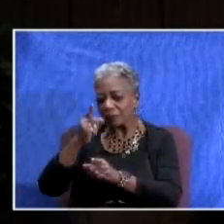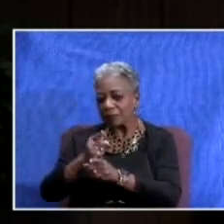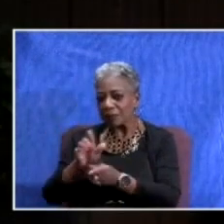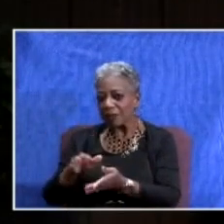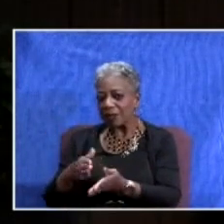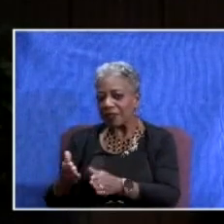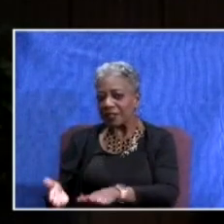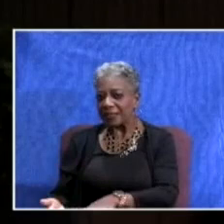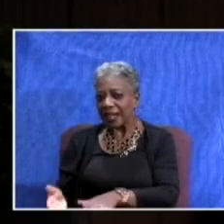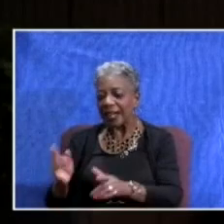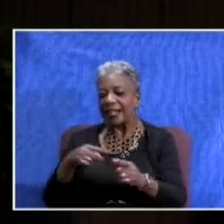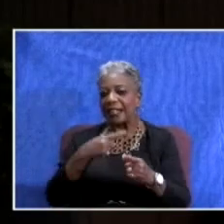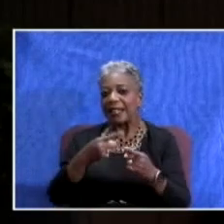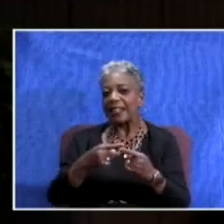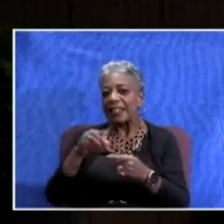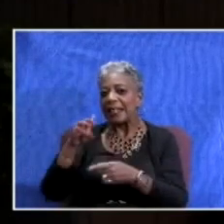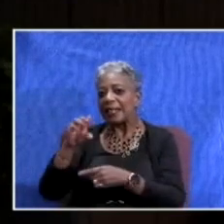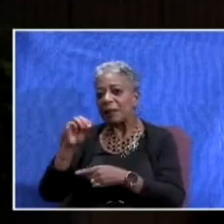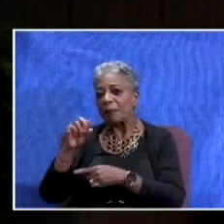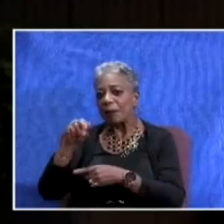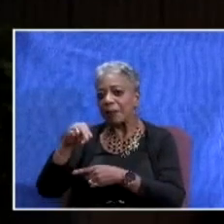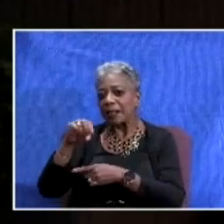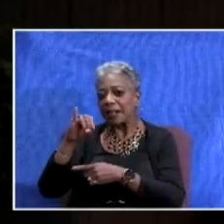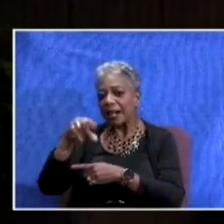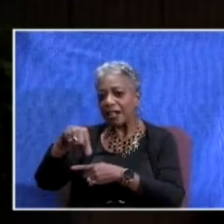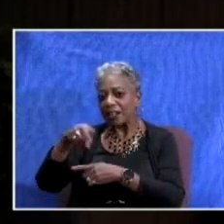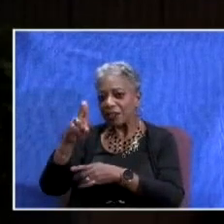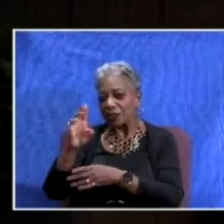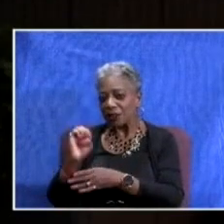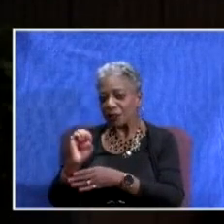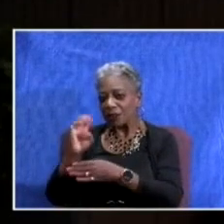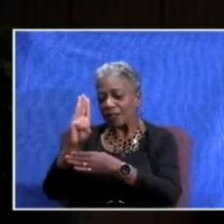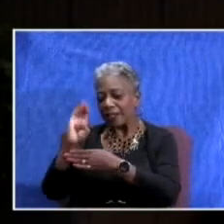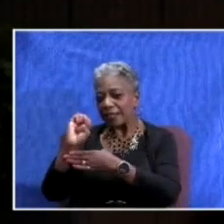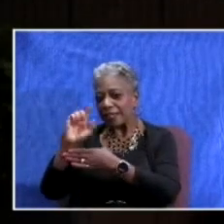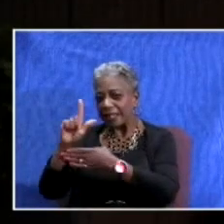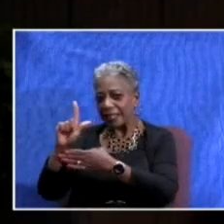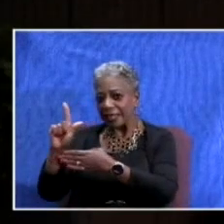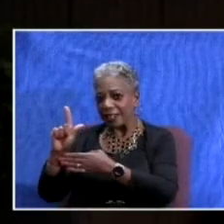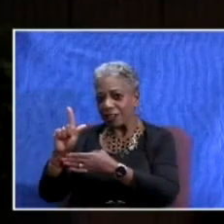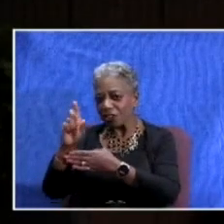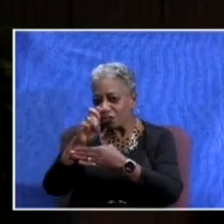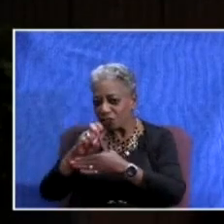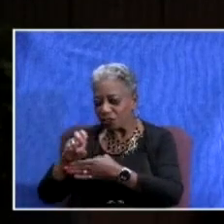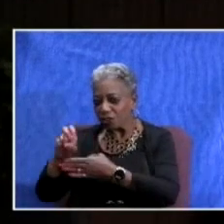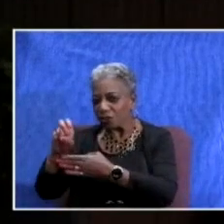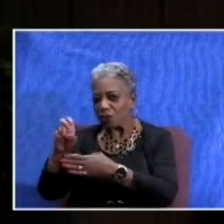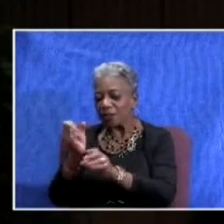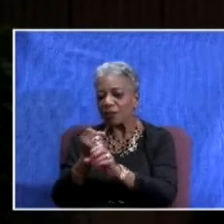career changes in her life and for her family. Monique, we're praying for you.